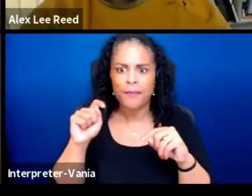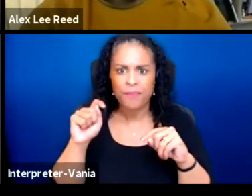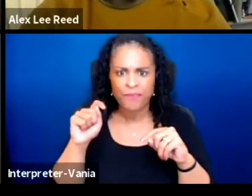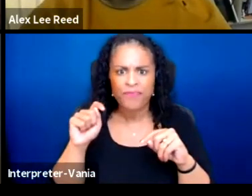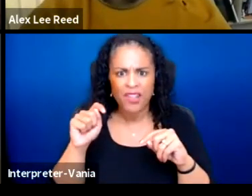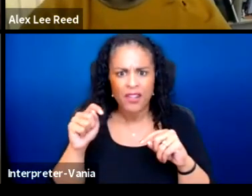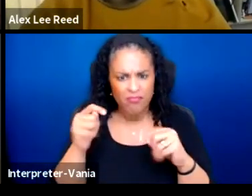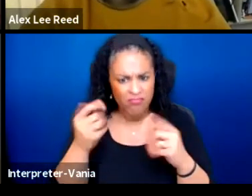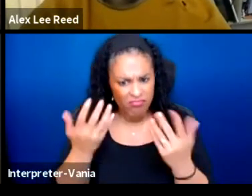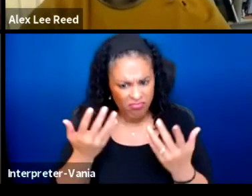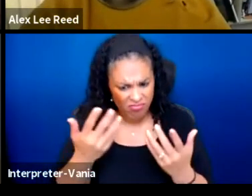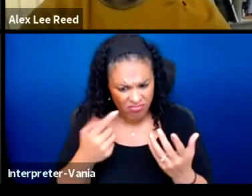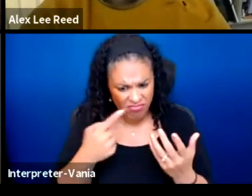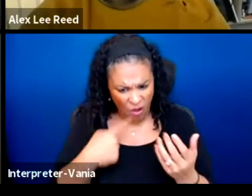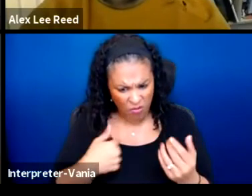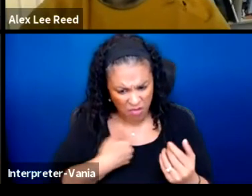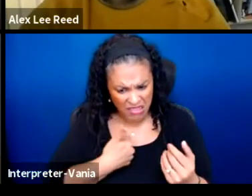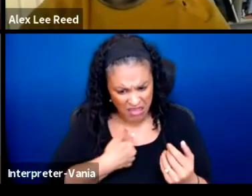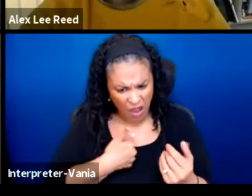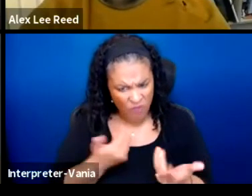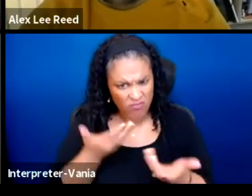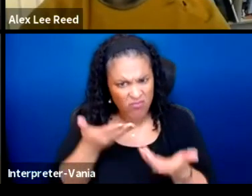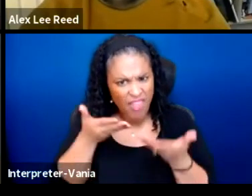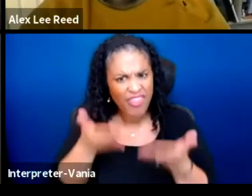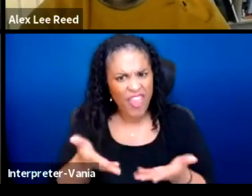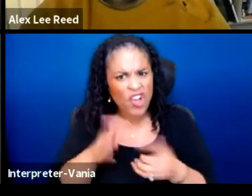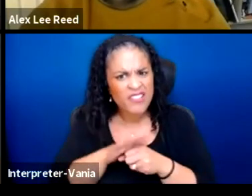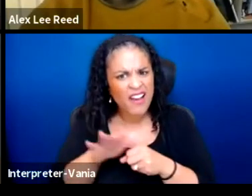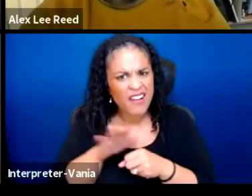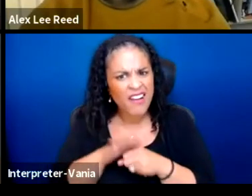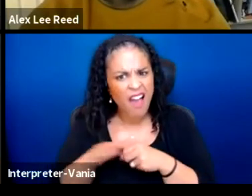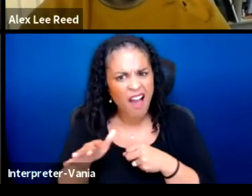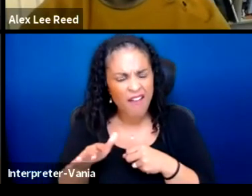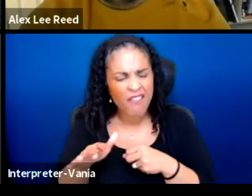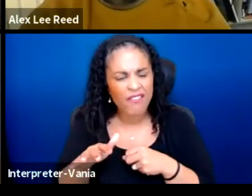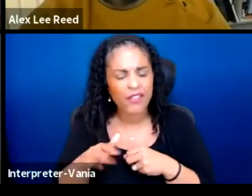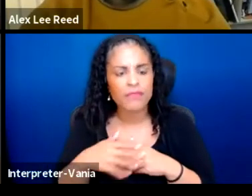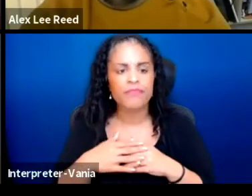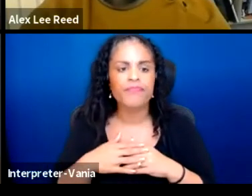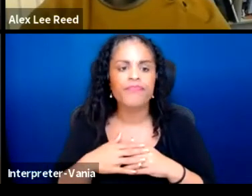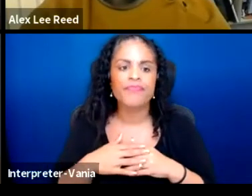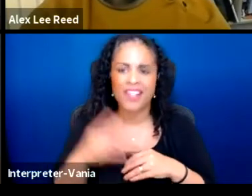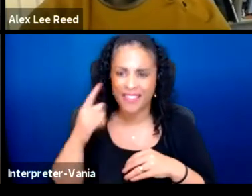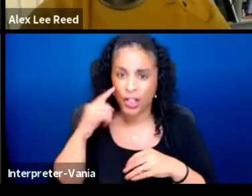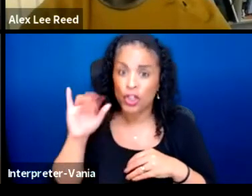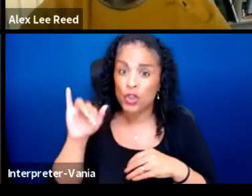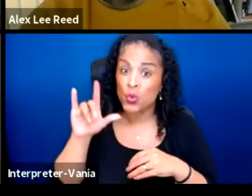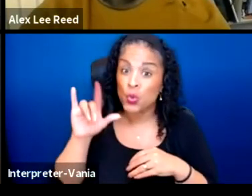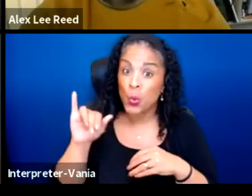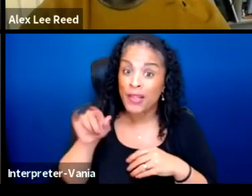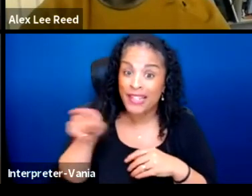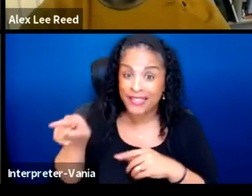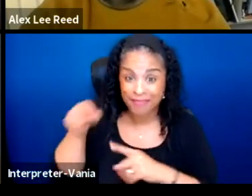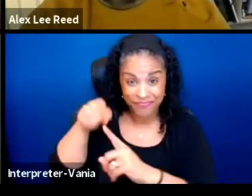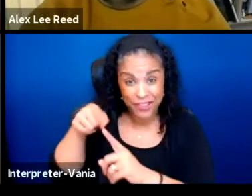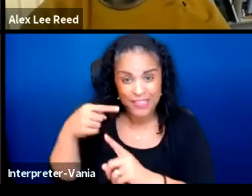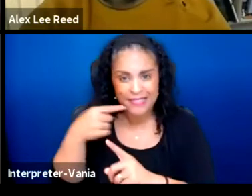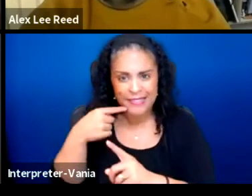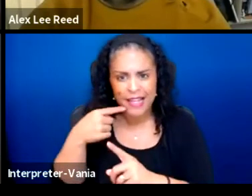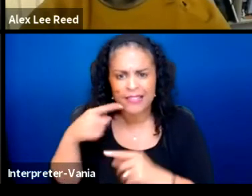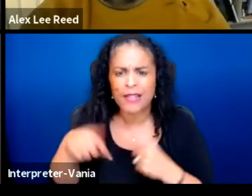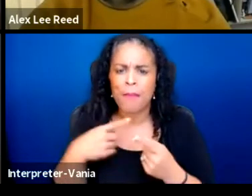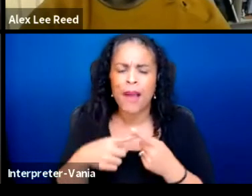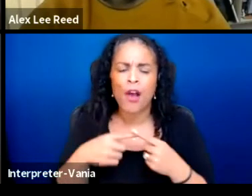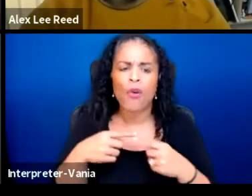enough. And so I think this, I think as Julie was saying about